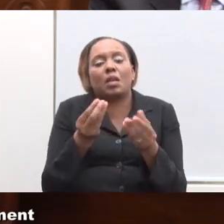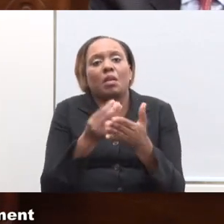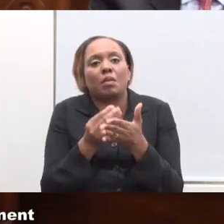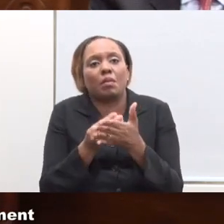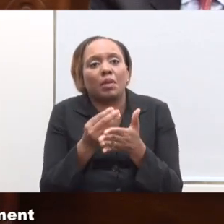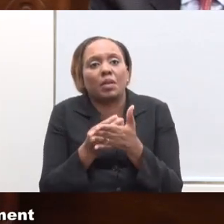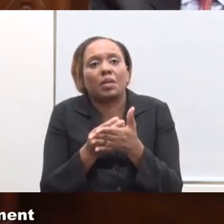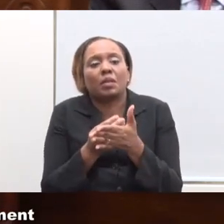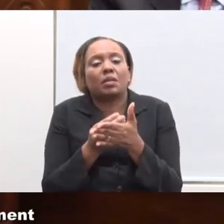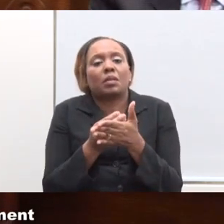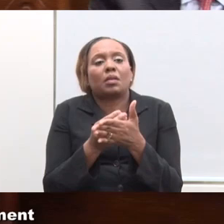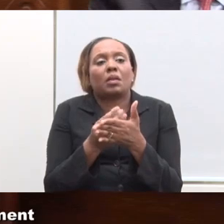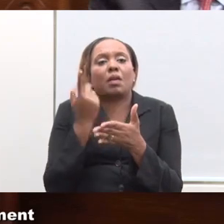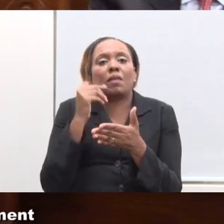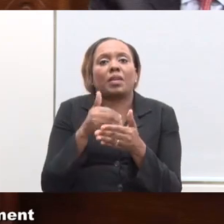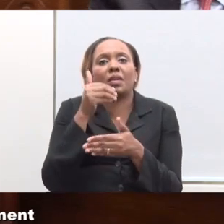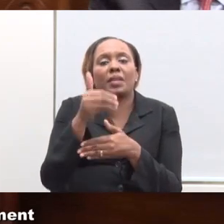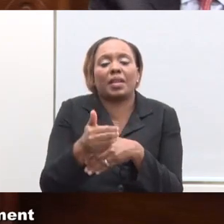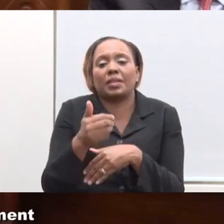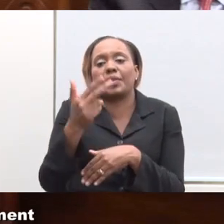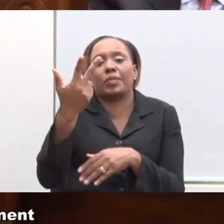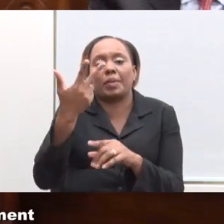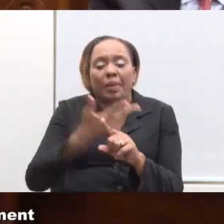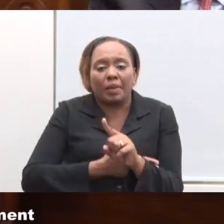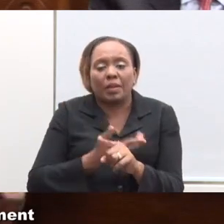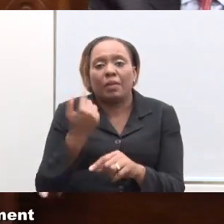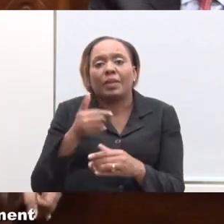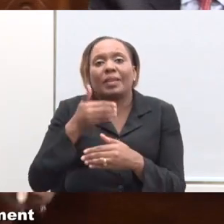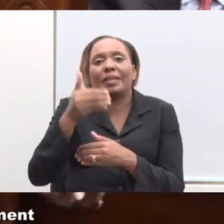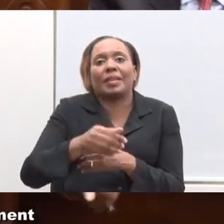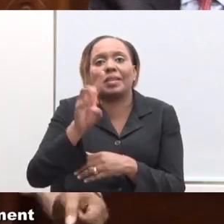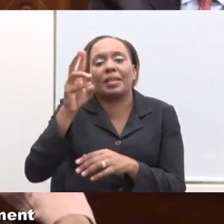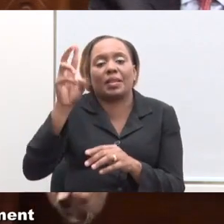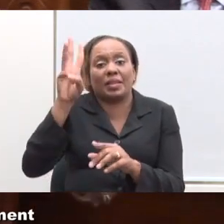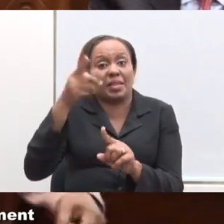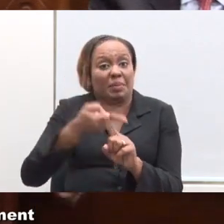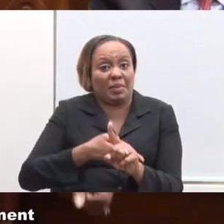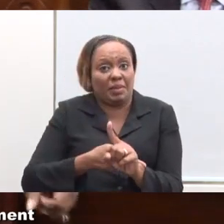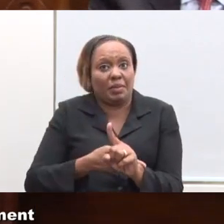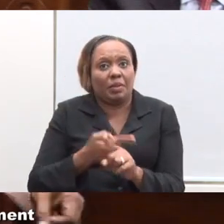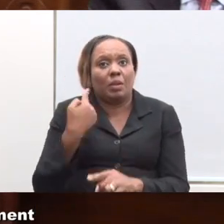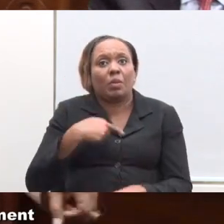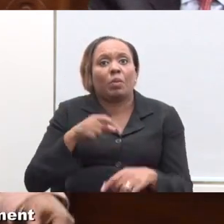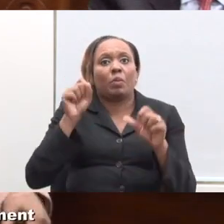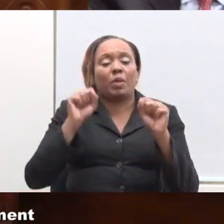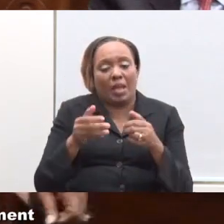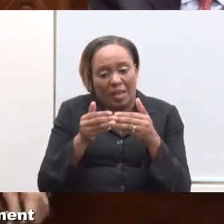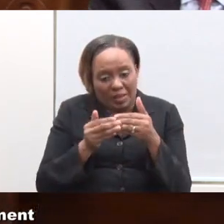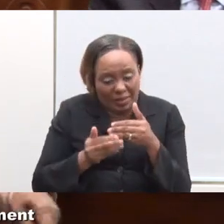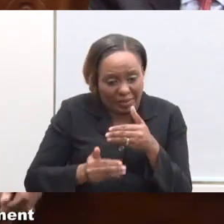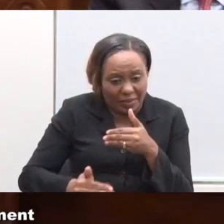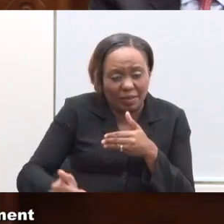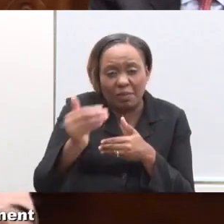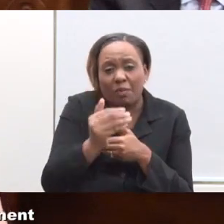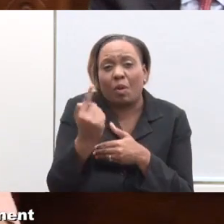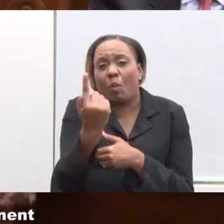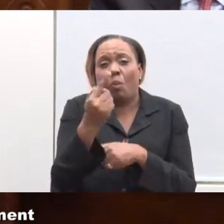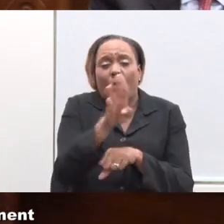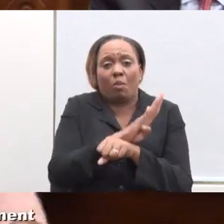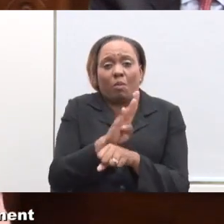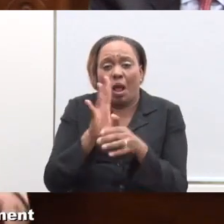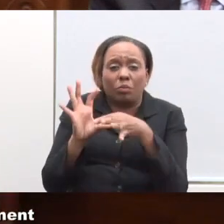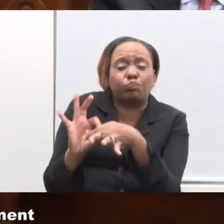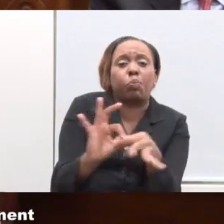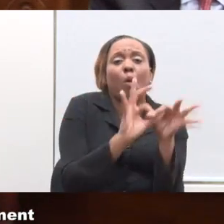each of the next 3 to 6 months, then I believe, Mr. Speaker, we can move forward as one